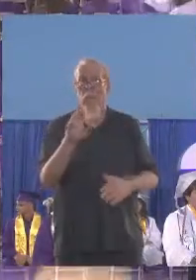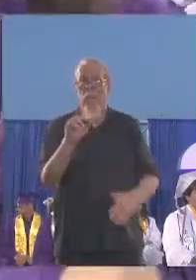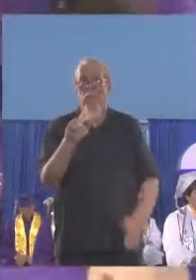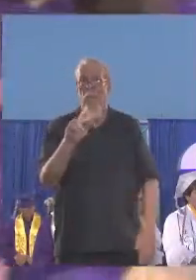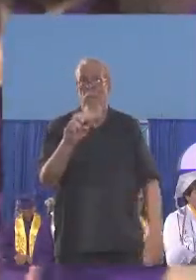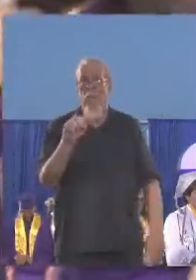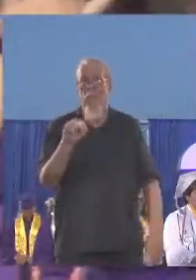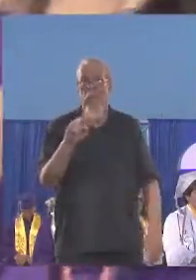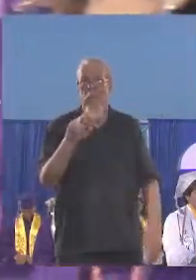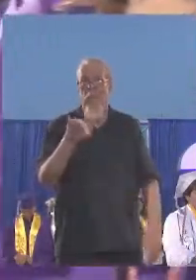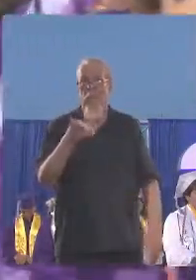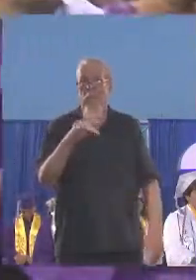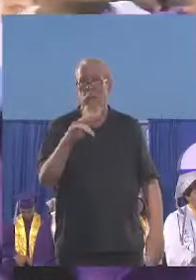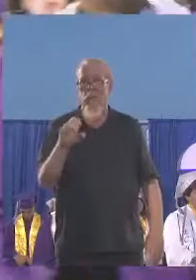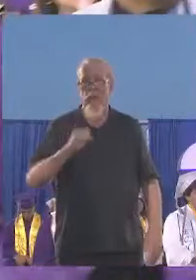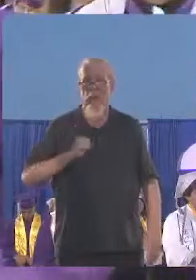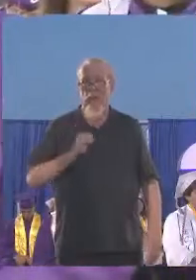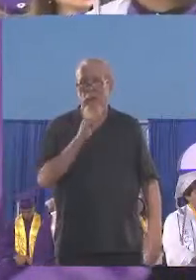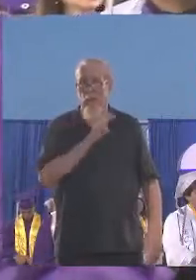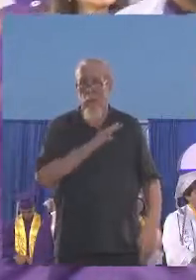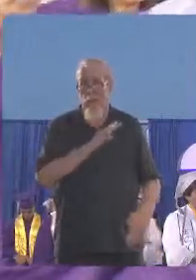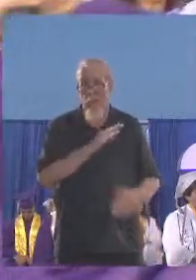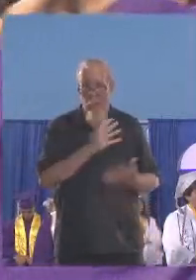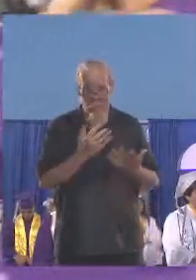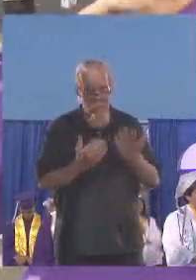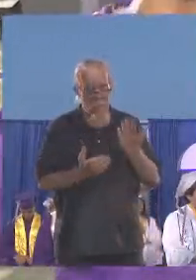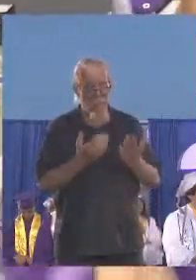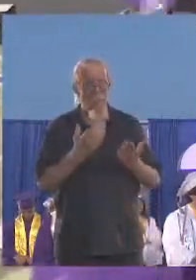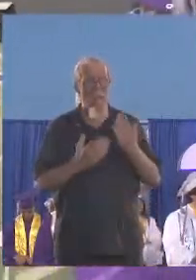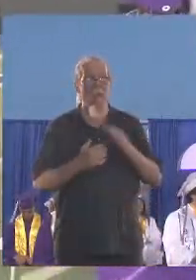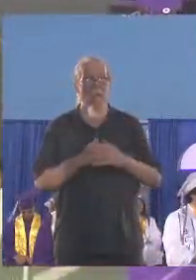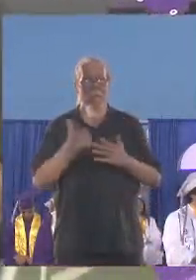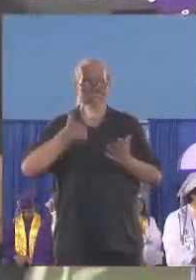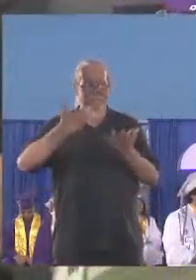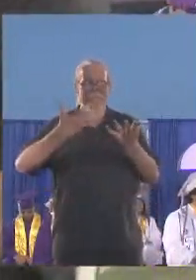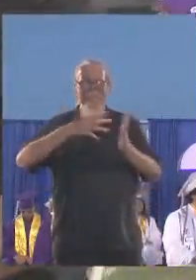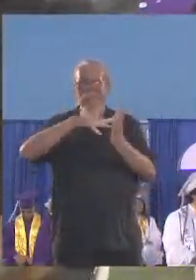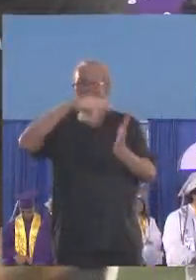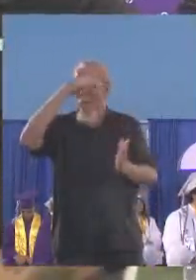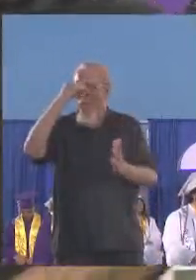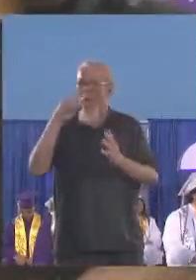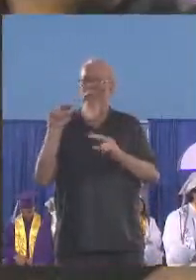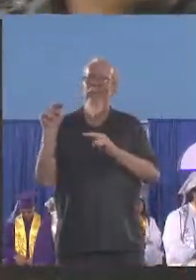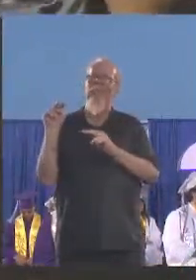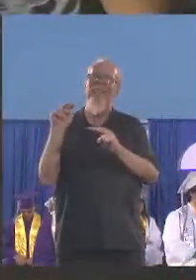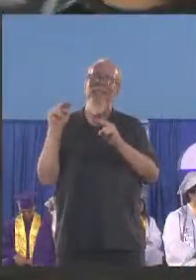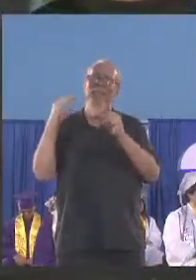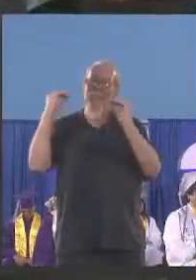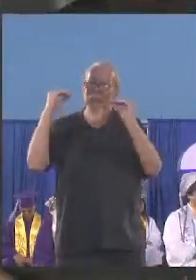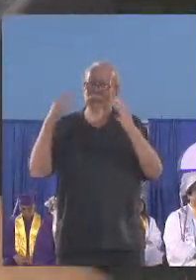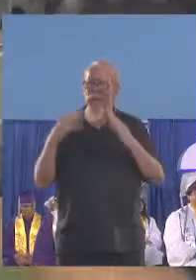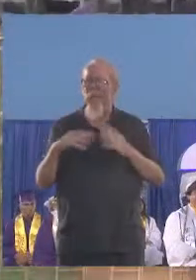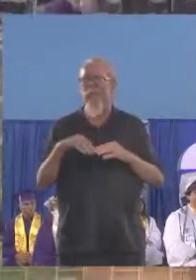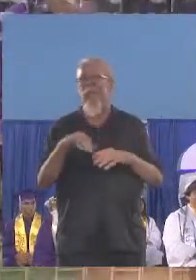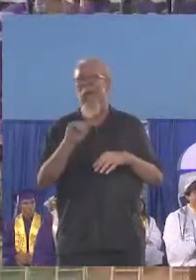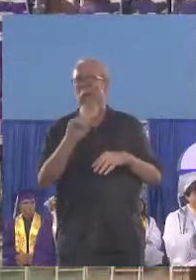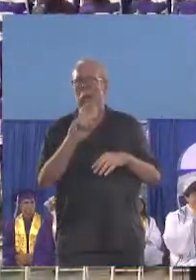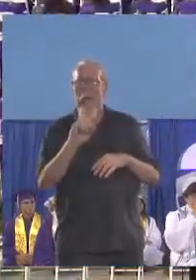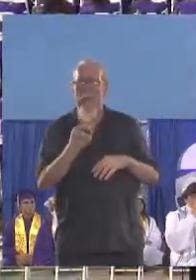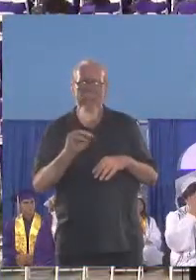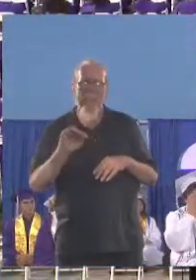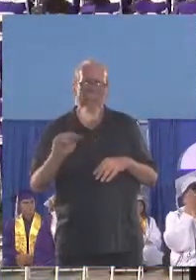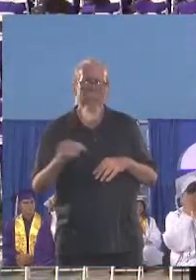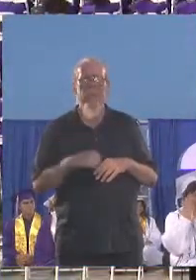member. Something I have learned and seen about the teachers, administrators,